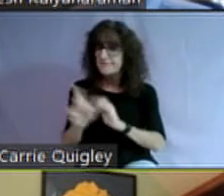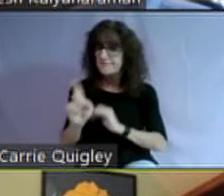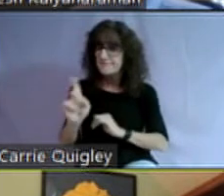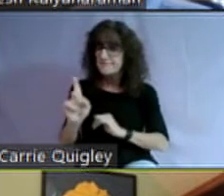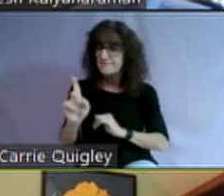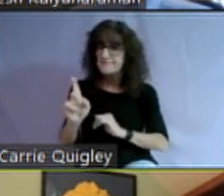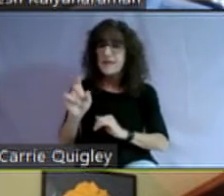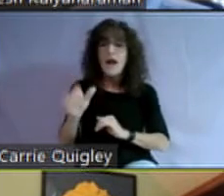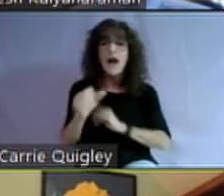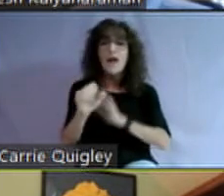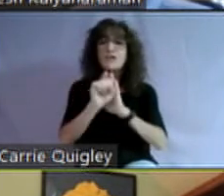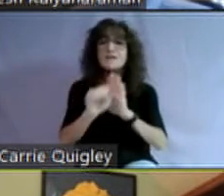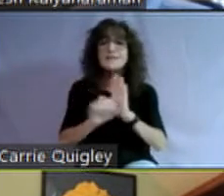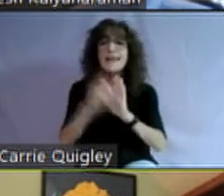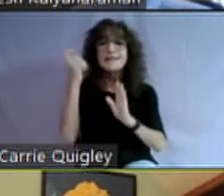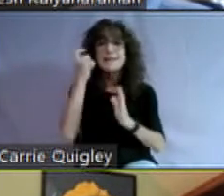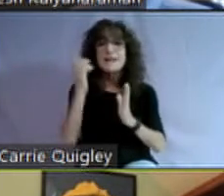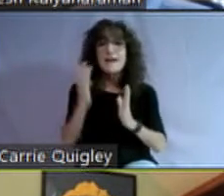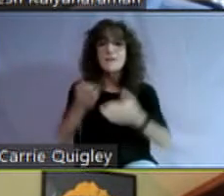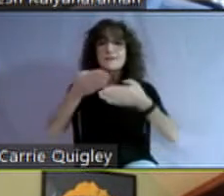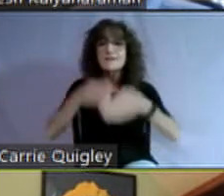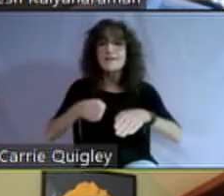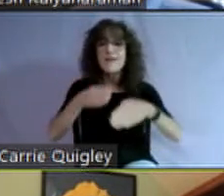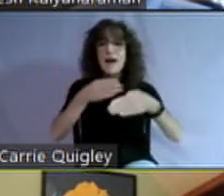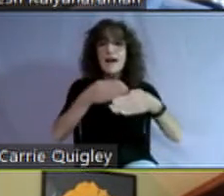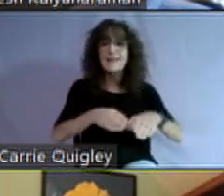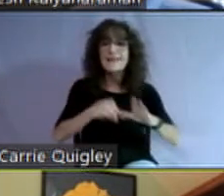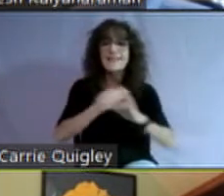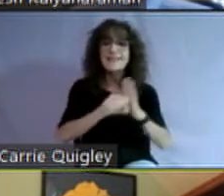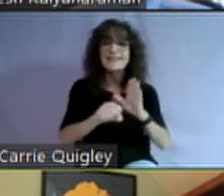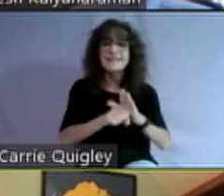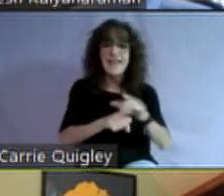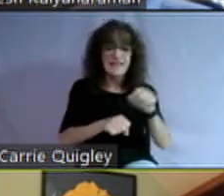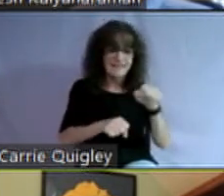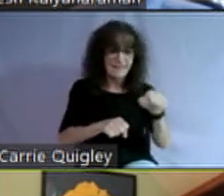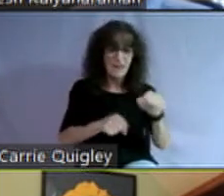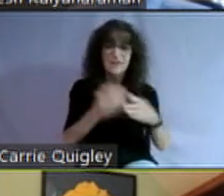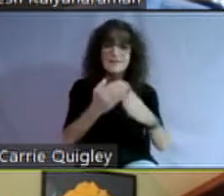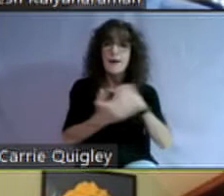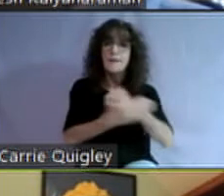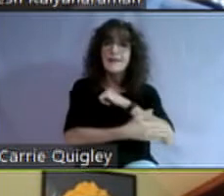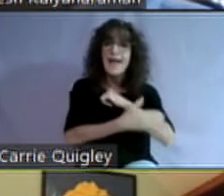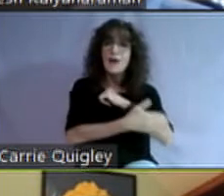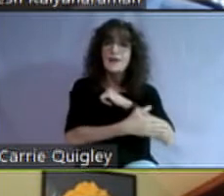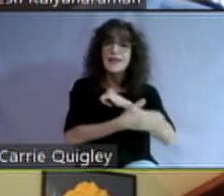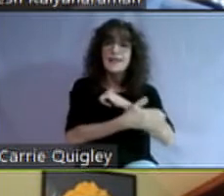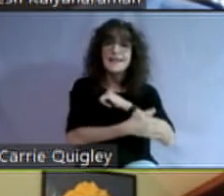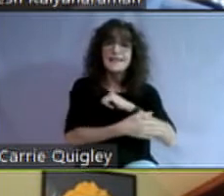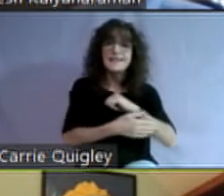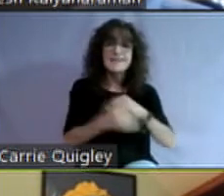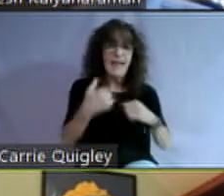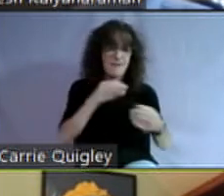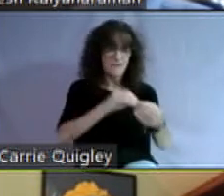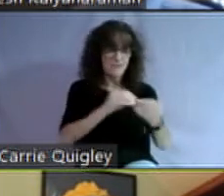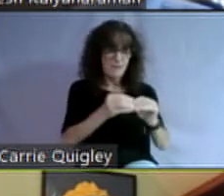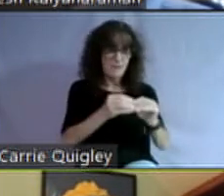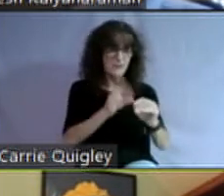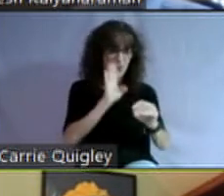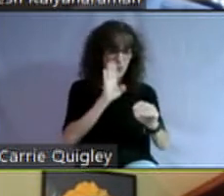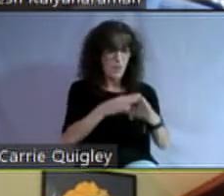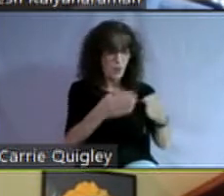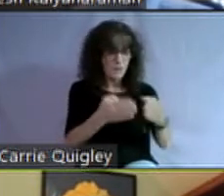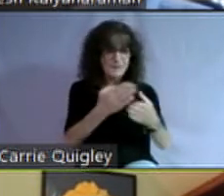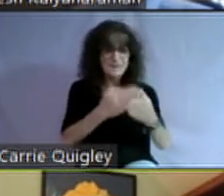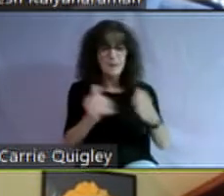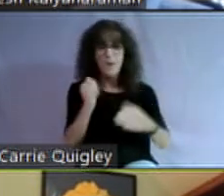have, governors have divided the state into sections or said that if certain counties meet certain metrics, they will or they won't. In our state,